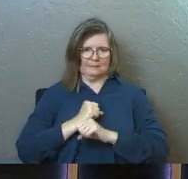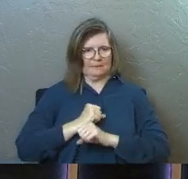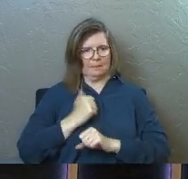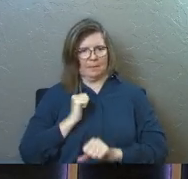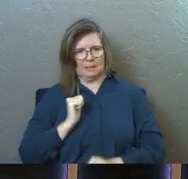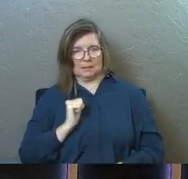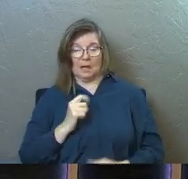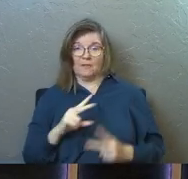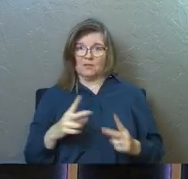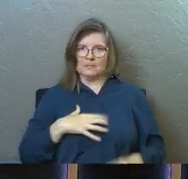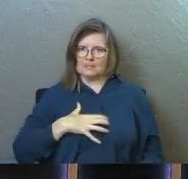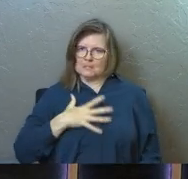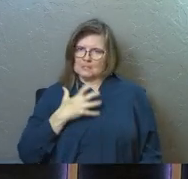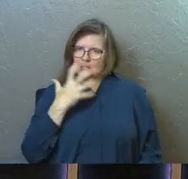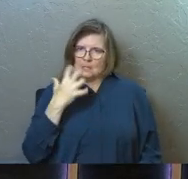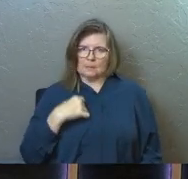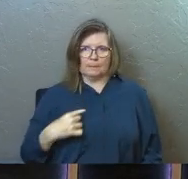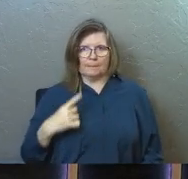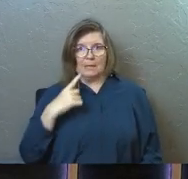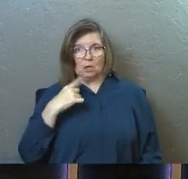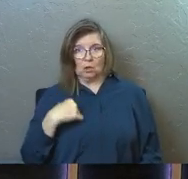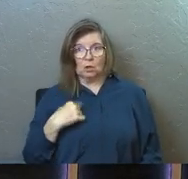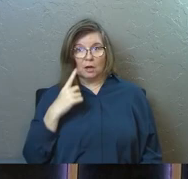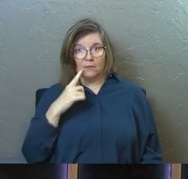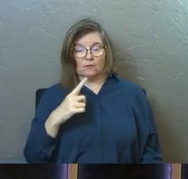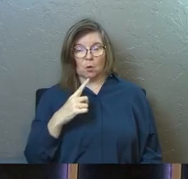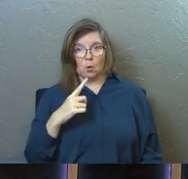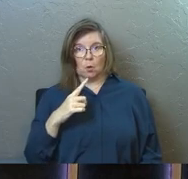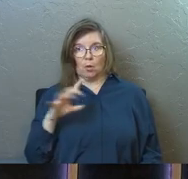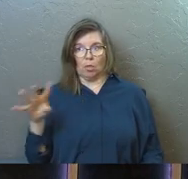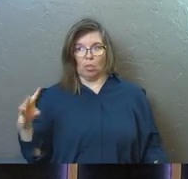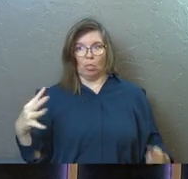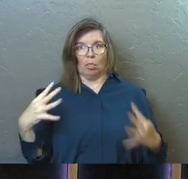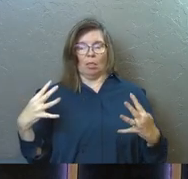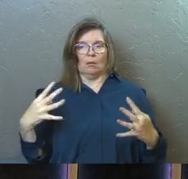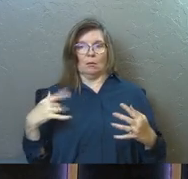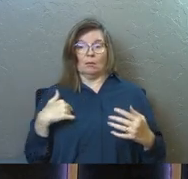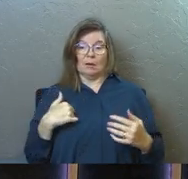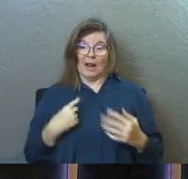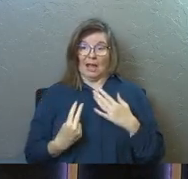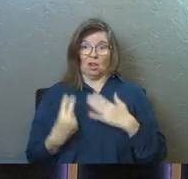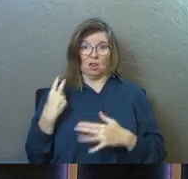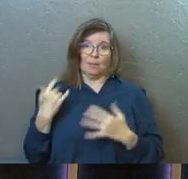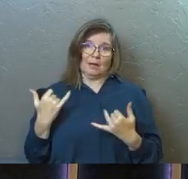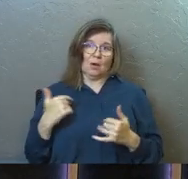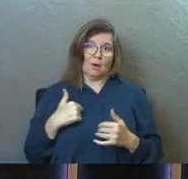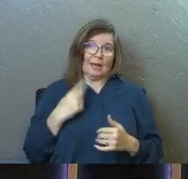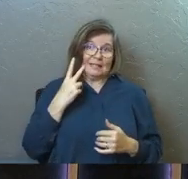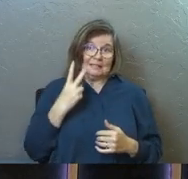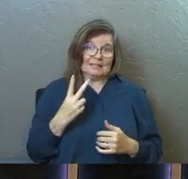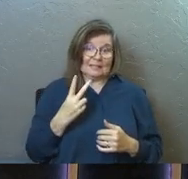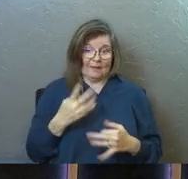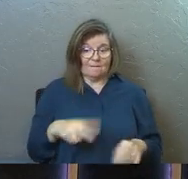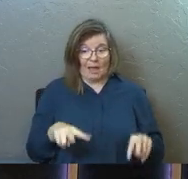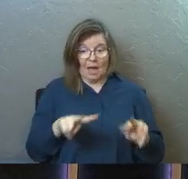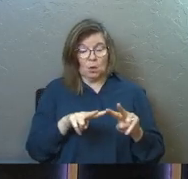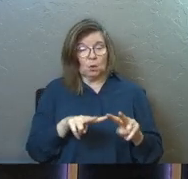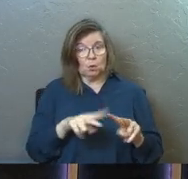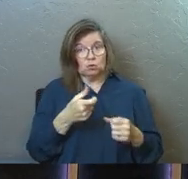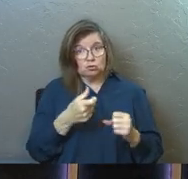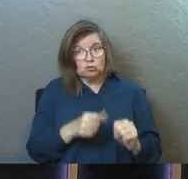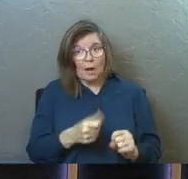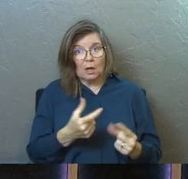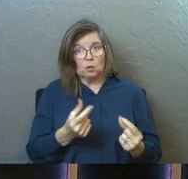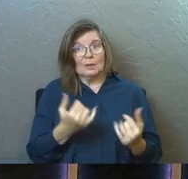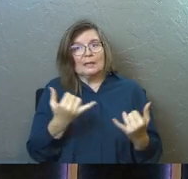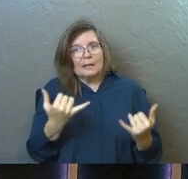defend myself. I was very angry. I was very bitter at her for drawing me out in that way. I can look back on it now and I can see some value in what she was